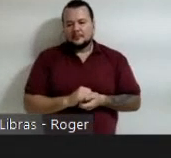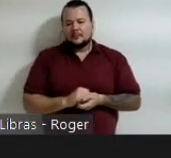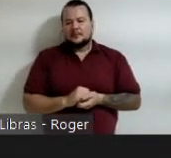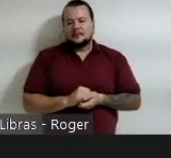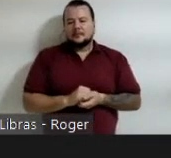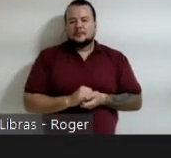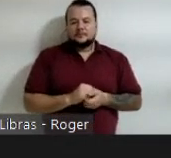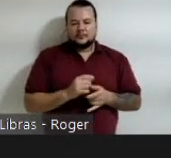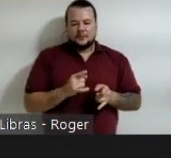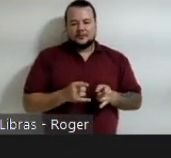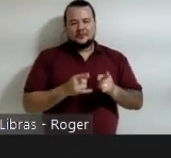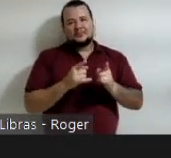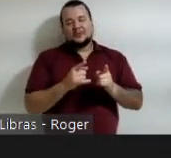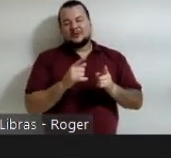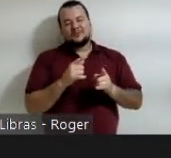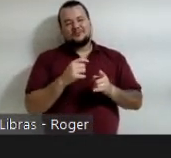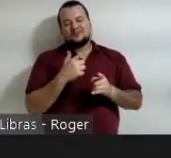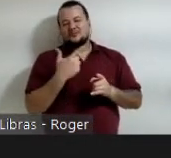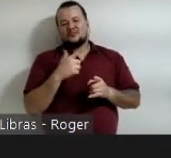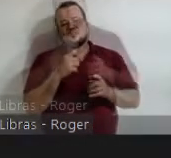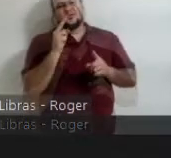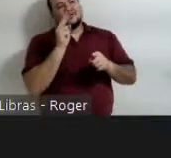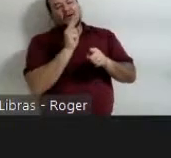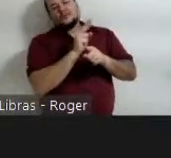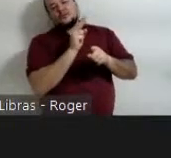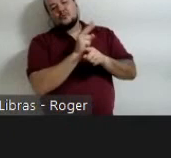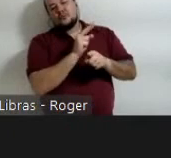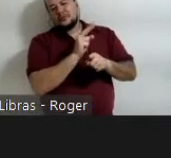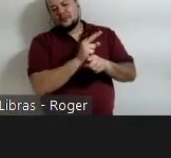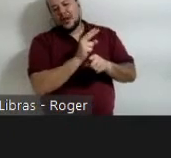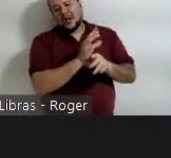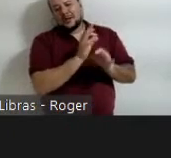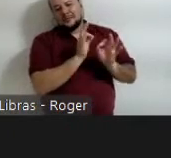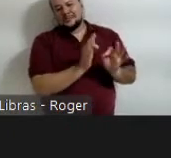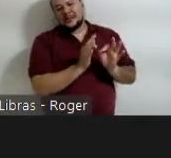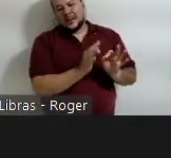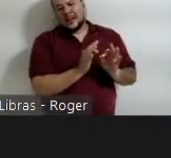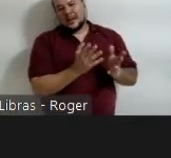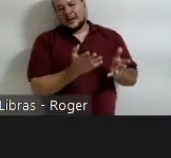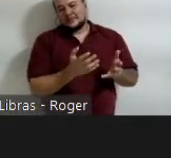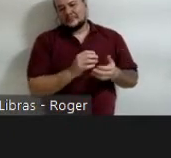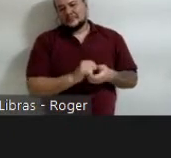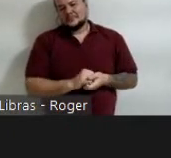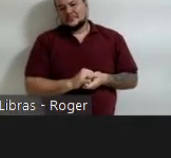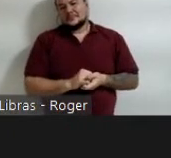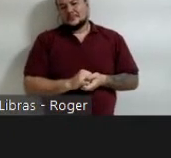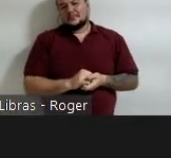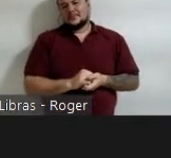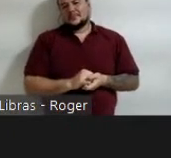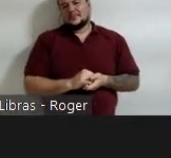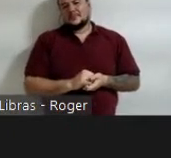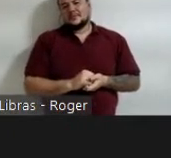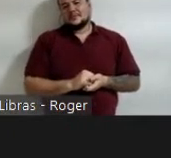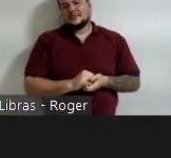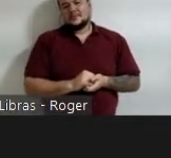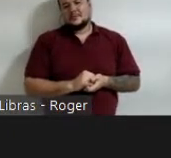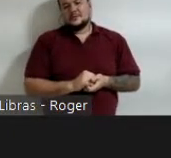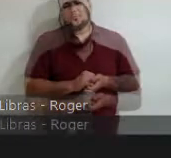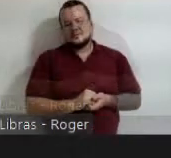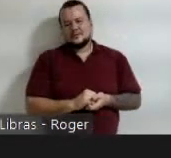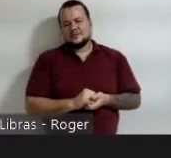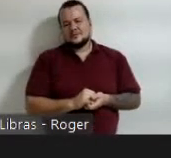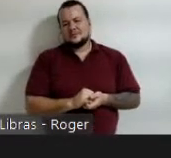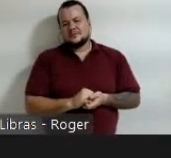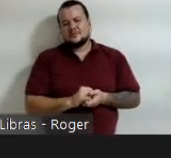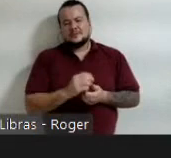stone layouts, which he laid out every stone, and he supervised this building meticulously on site. And apparently the tilers and the